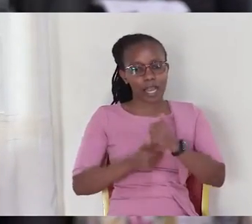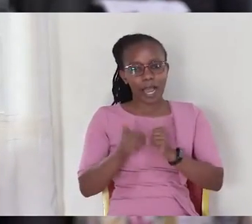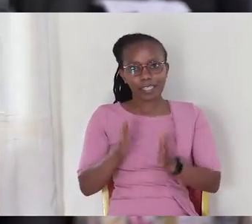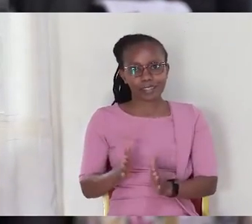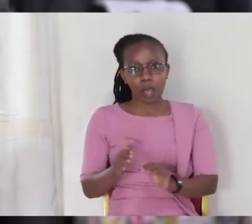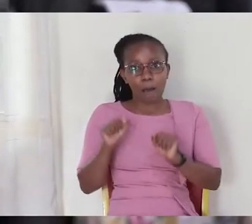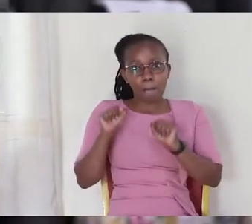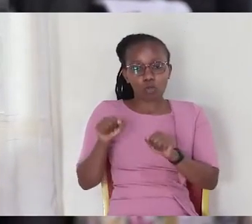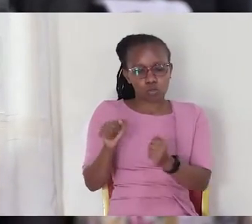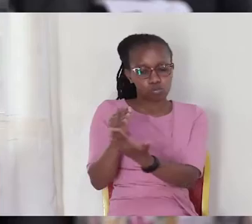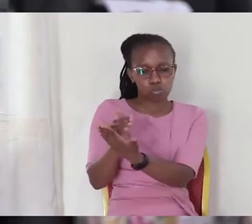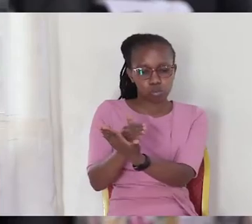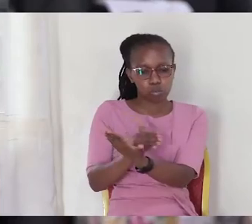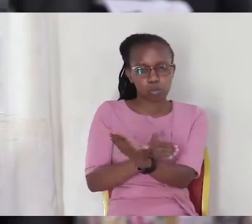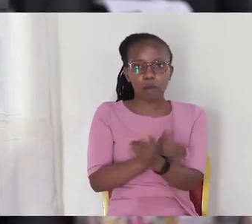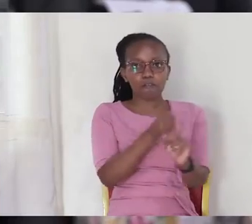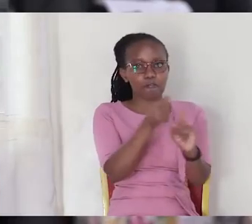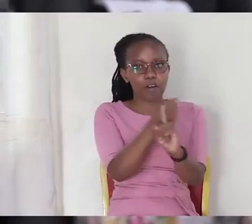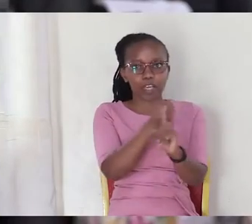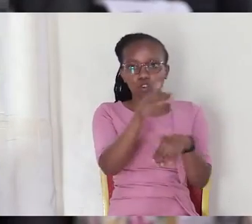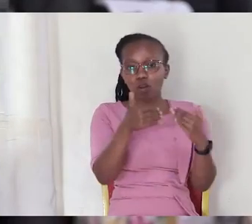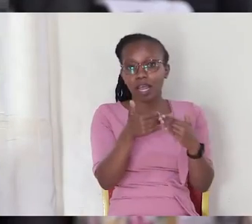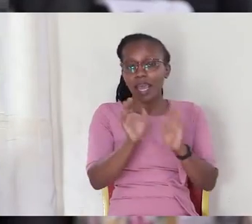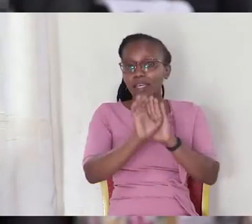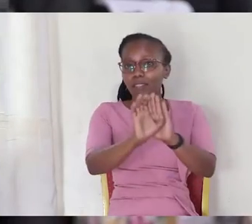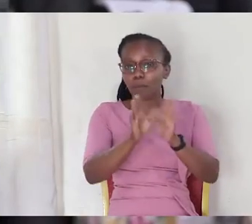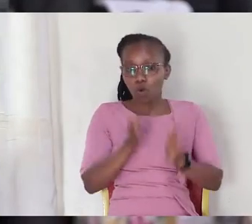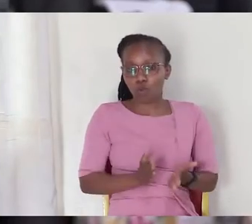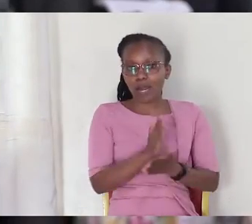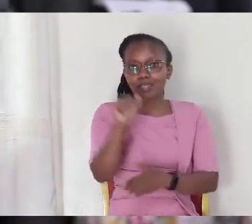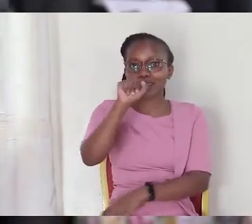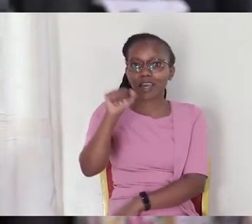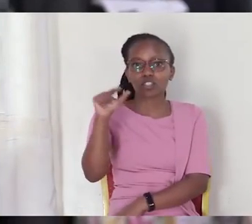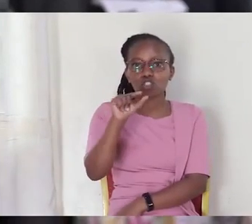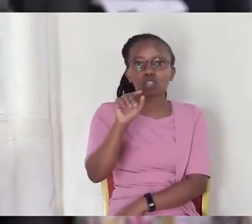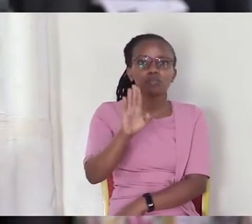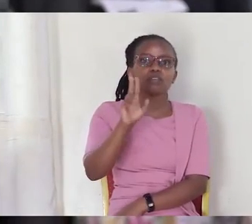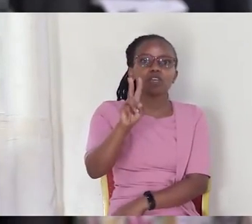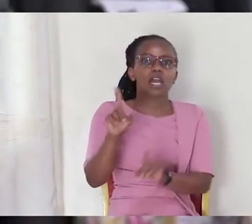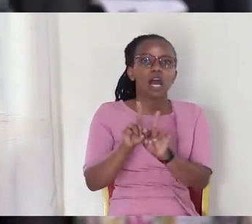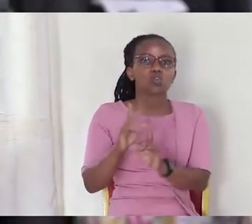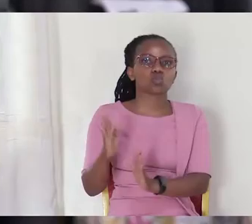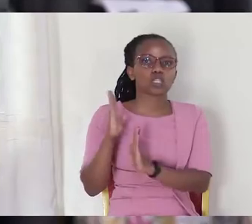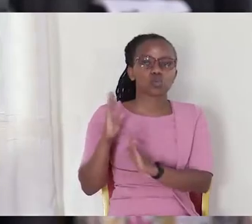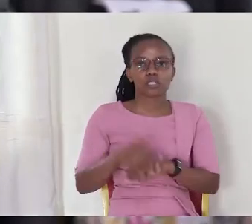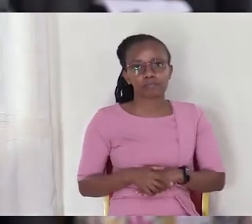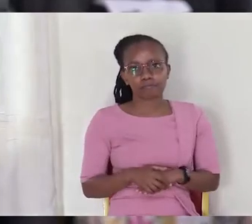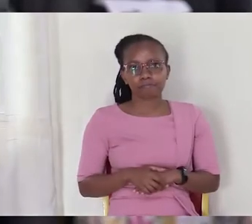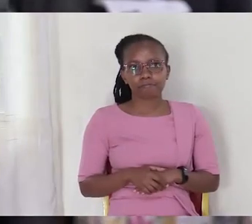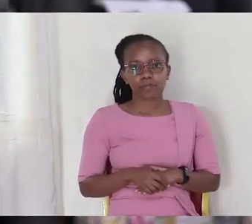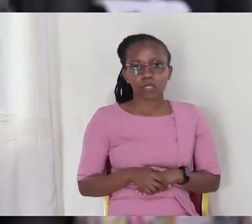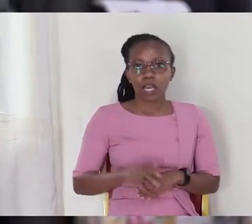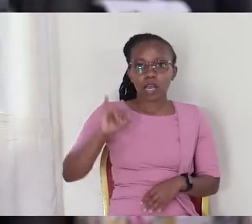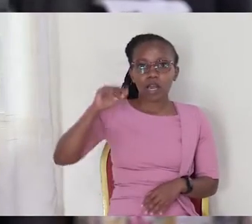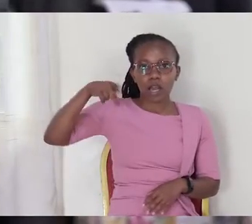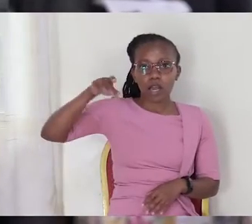documenting all this kind of violence, especially around human rights violation, SGBV, and also security in justice, of course, together with